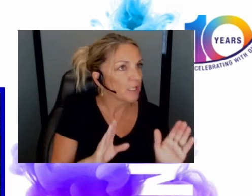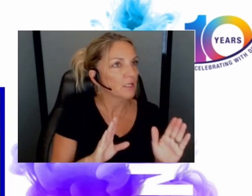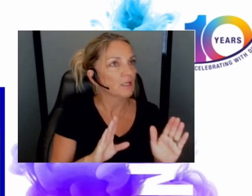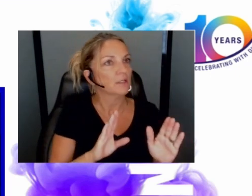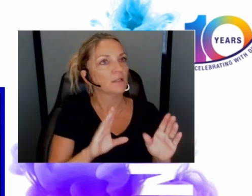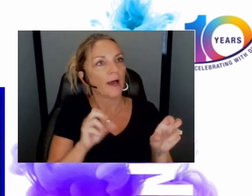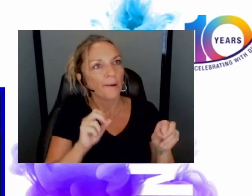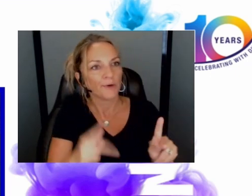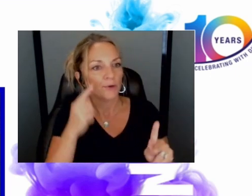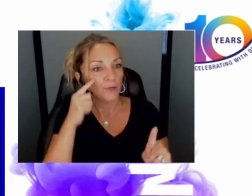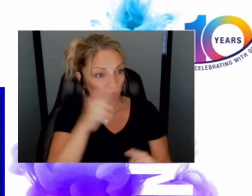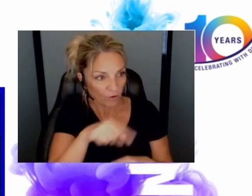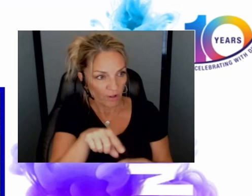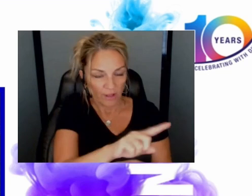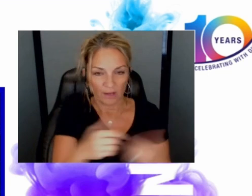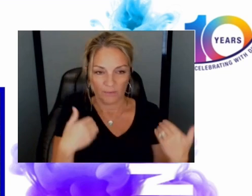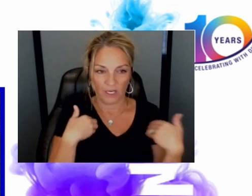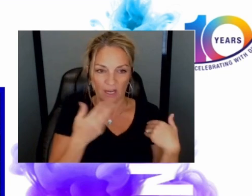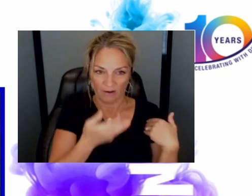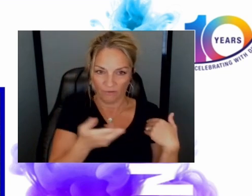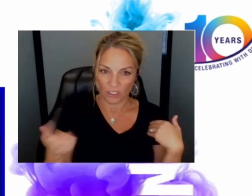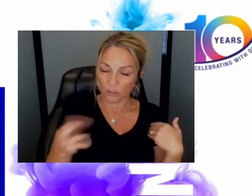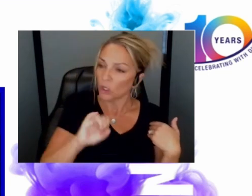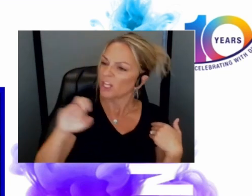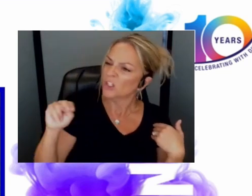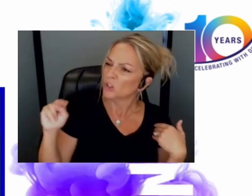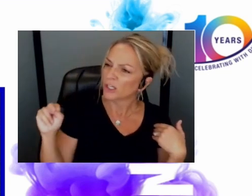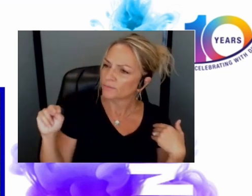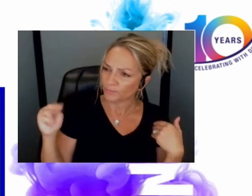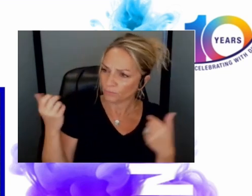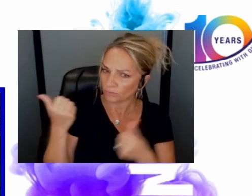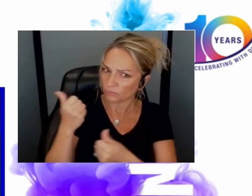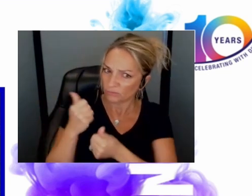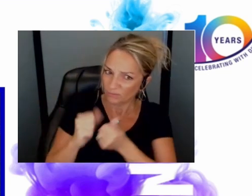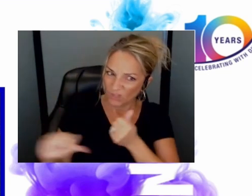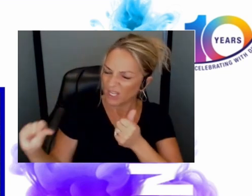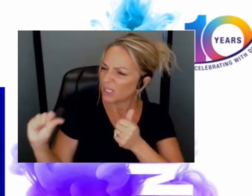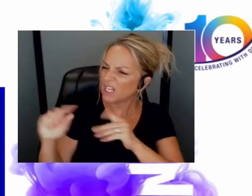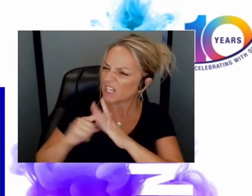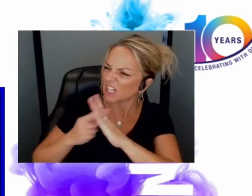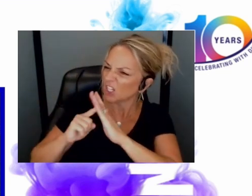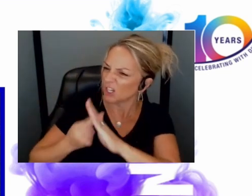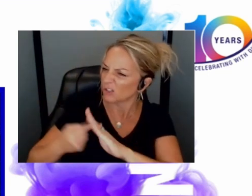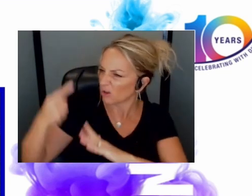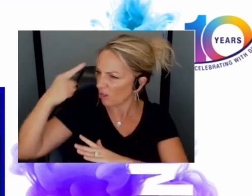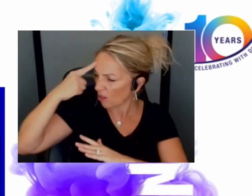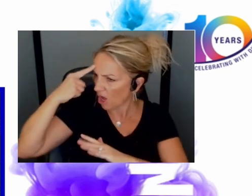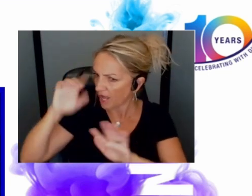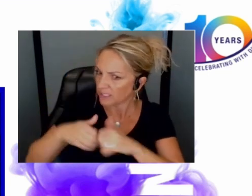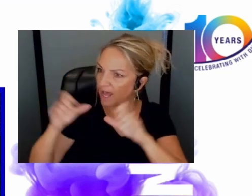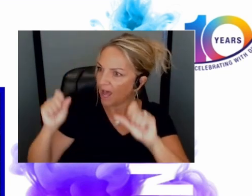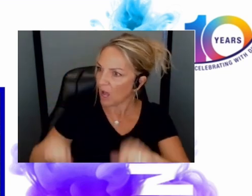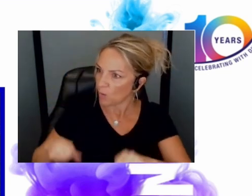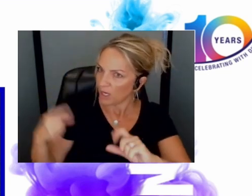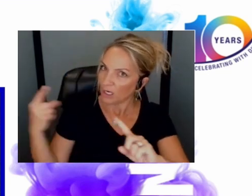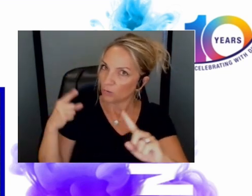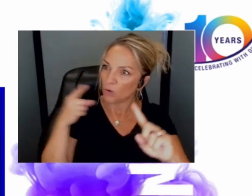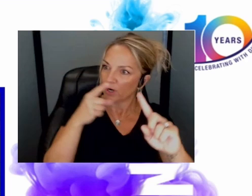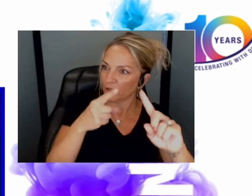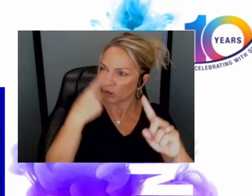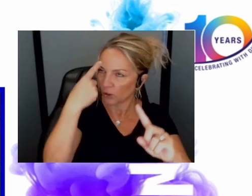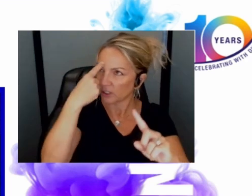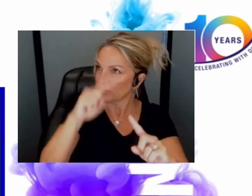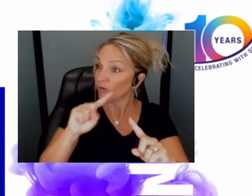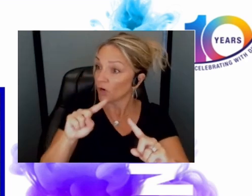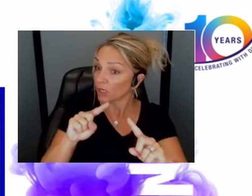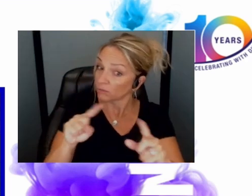resources. Jen, any initial thoughts, about how we can kind of work towards just also advocating, but then ensuring that we're